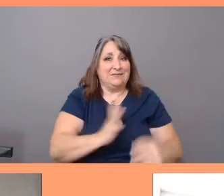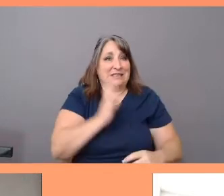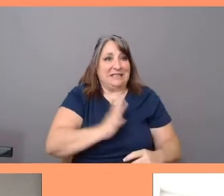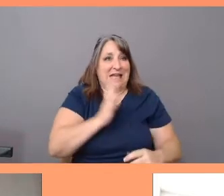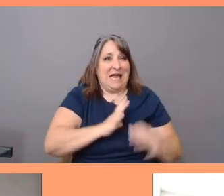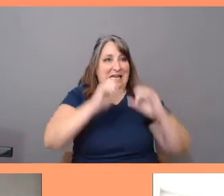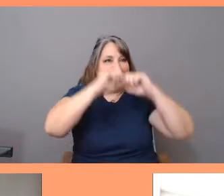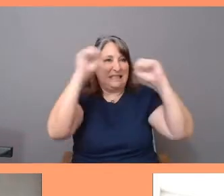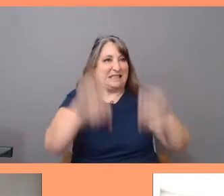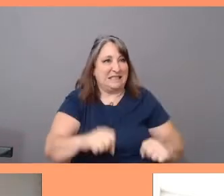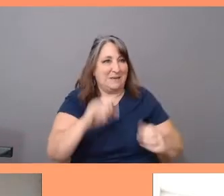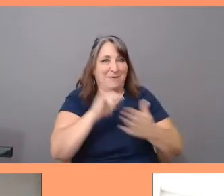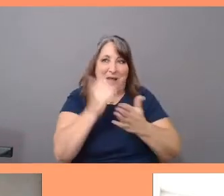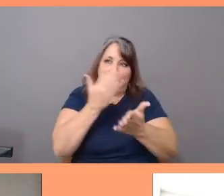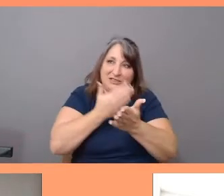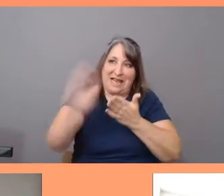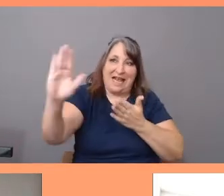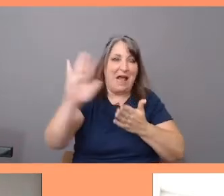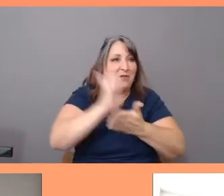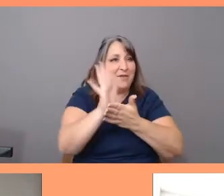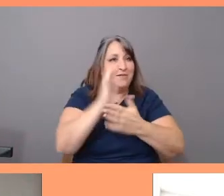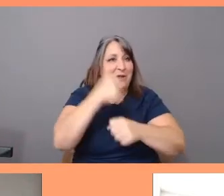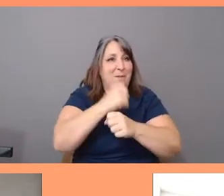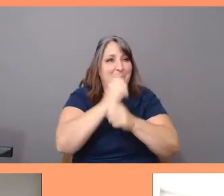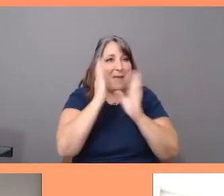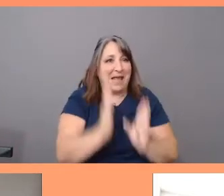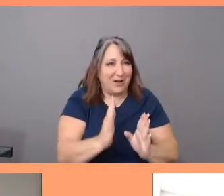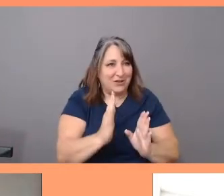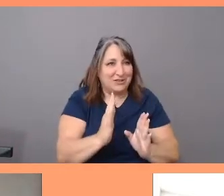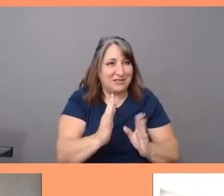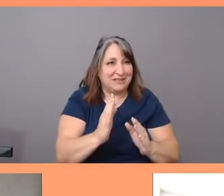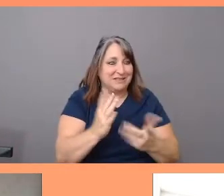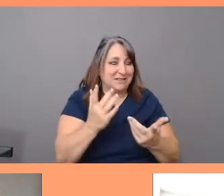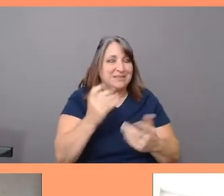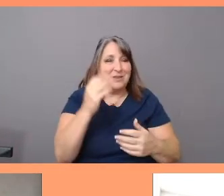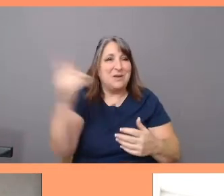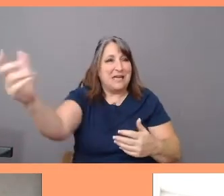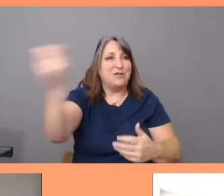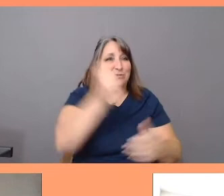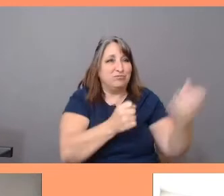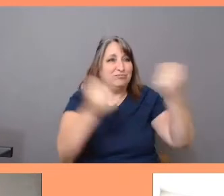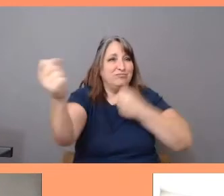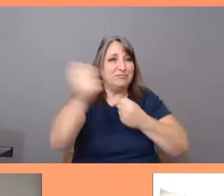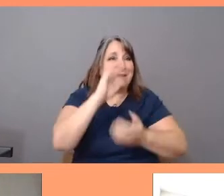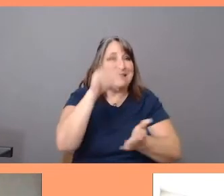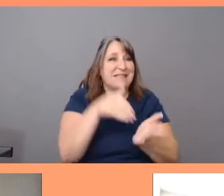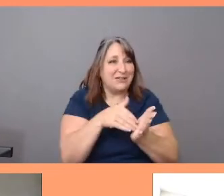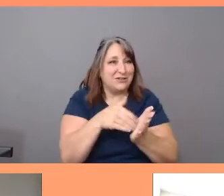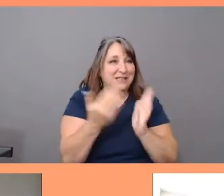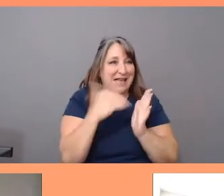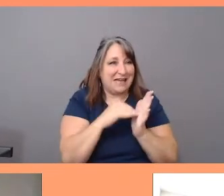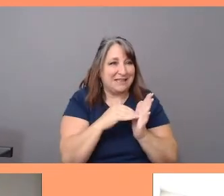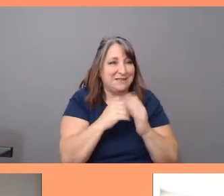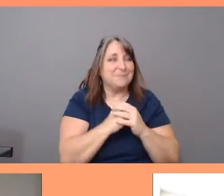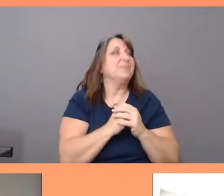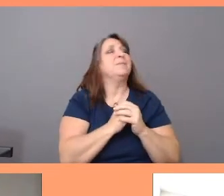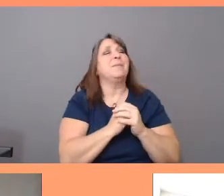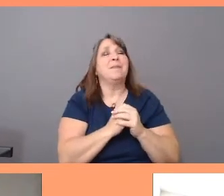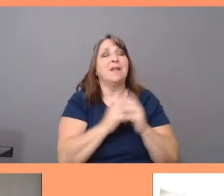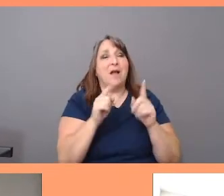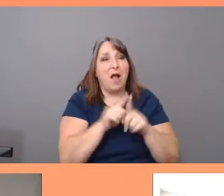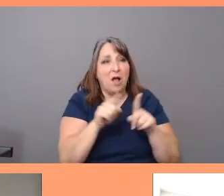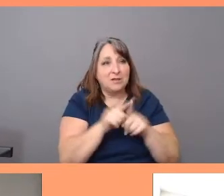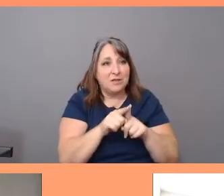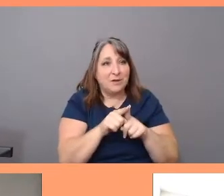So we need to put them back at the center and work around it. Also, the second one, that's the previous